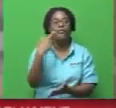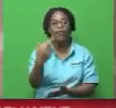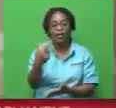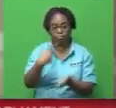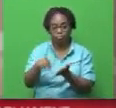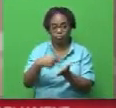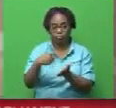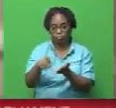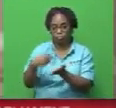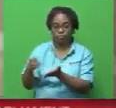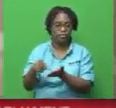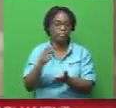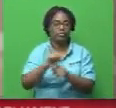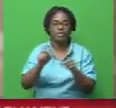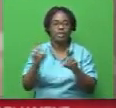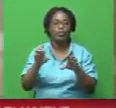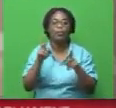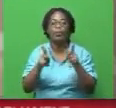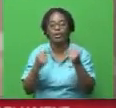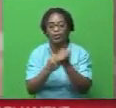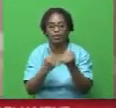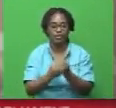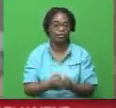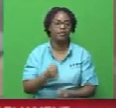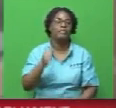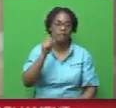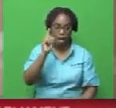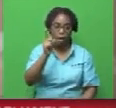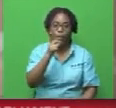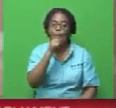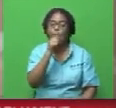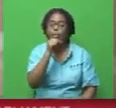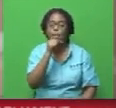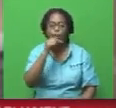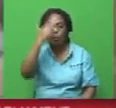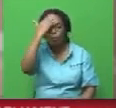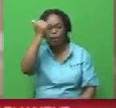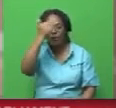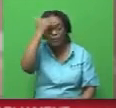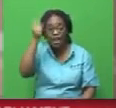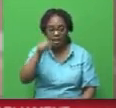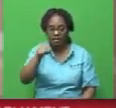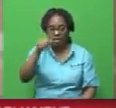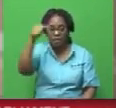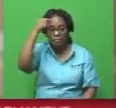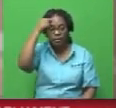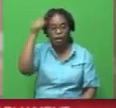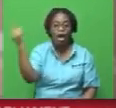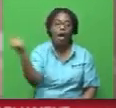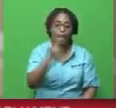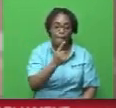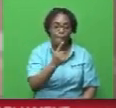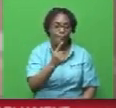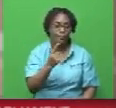of course, who could forget? Who could forget that it is this government that came to this parliament and made sure that